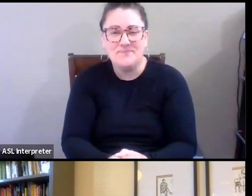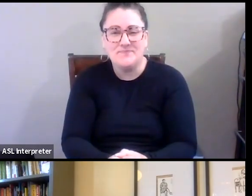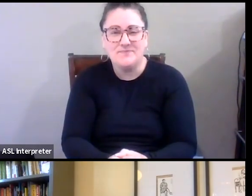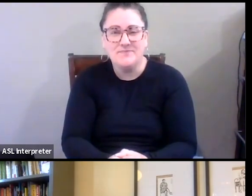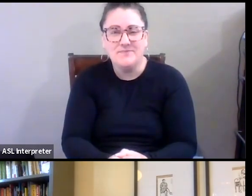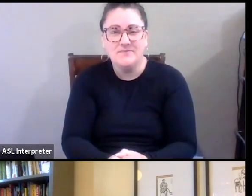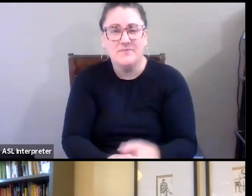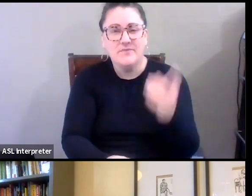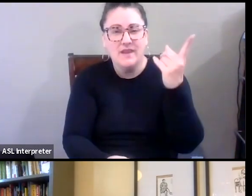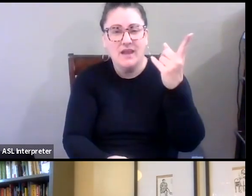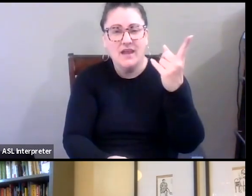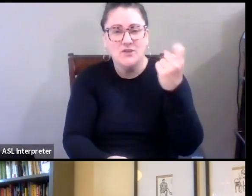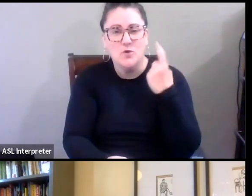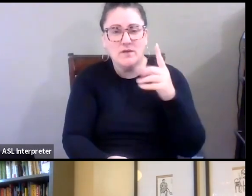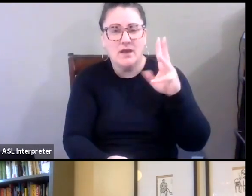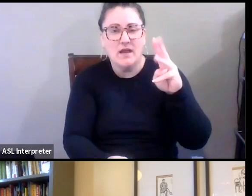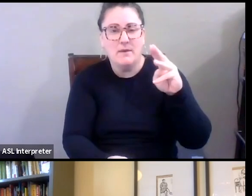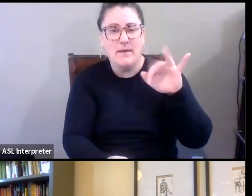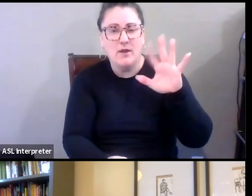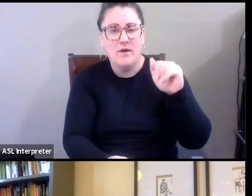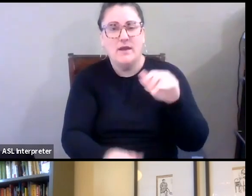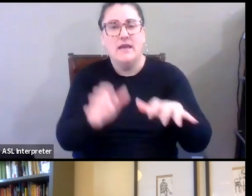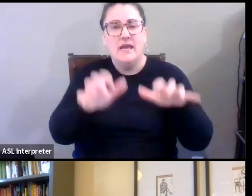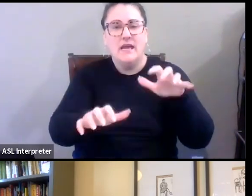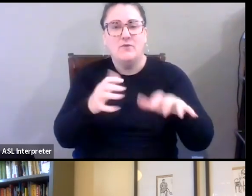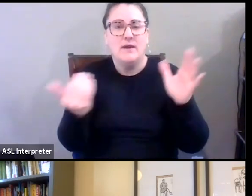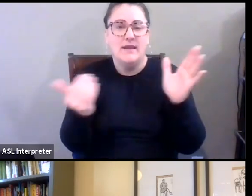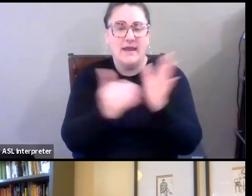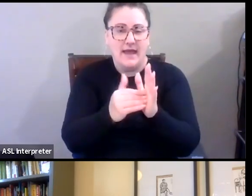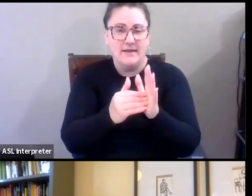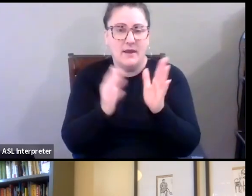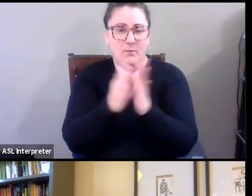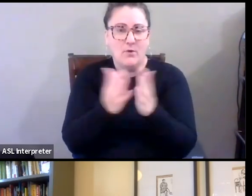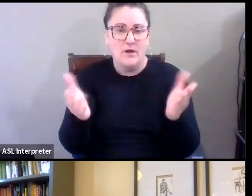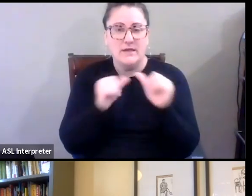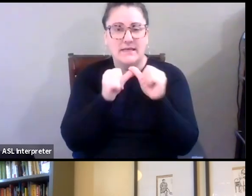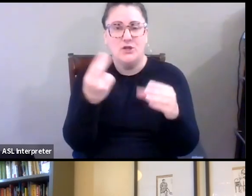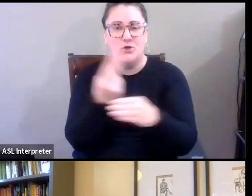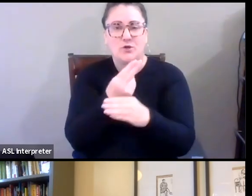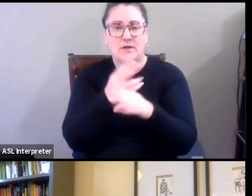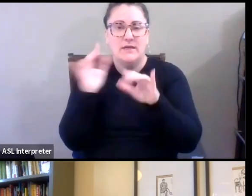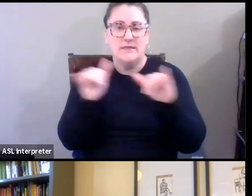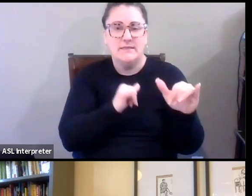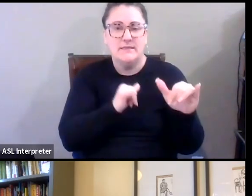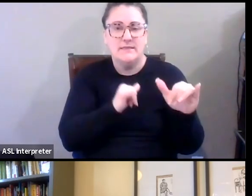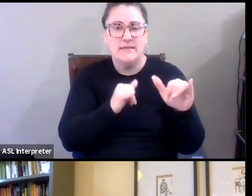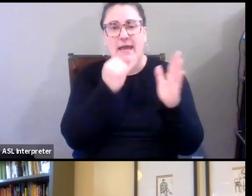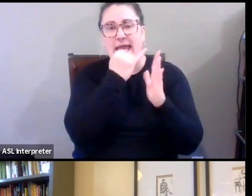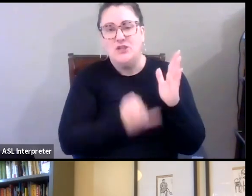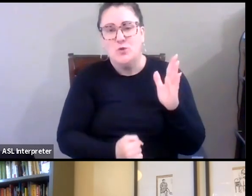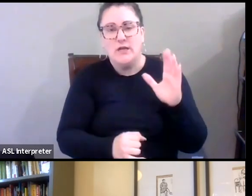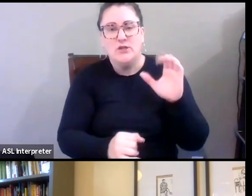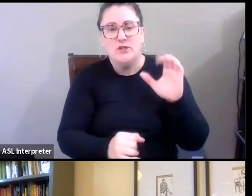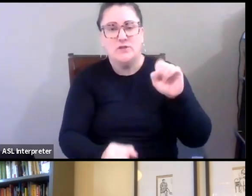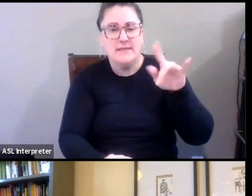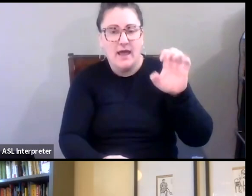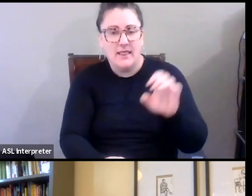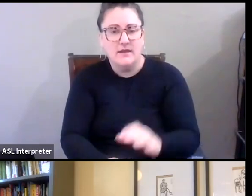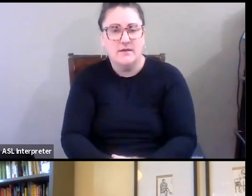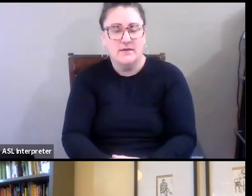there's a question for you, Mira. If you wrote another graphic novel, would you continue using the same illustration style?